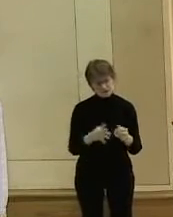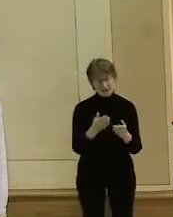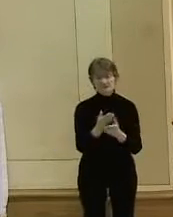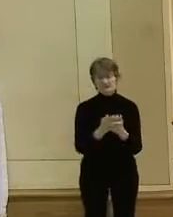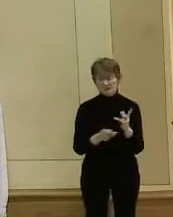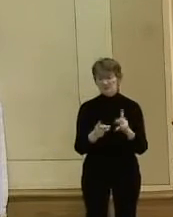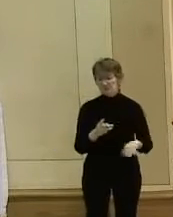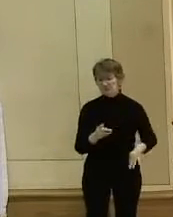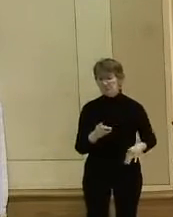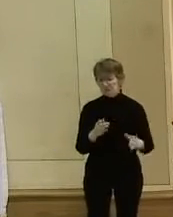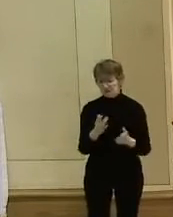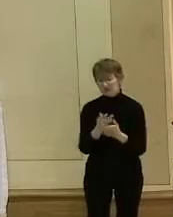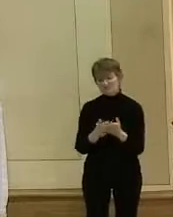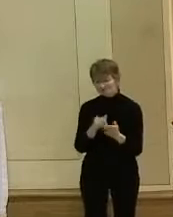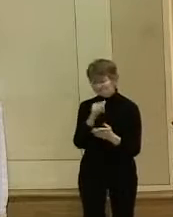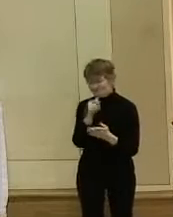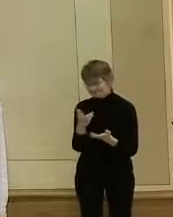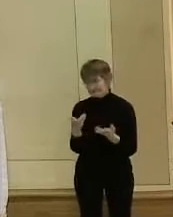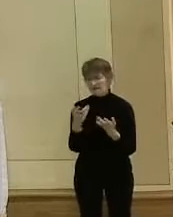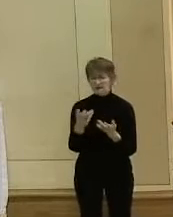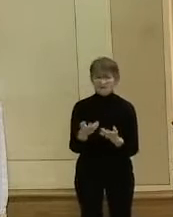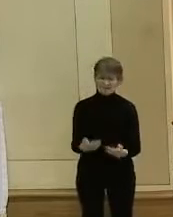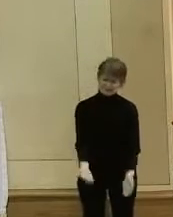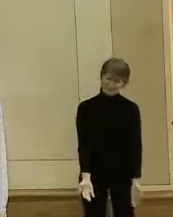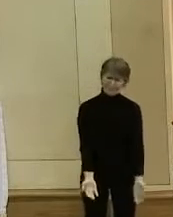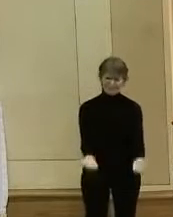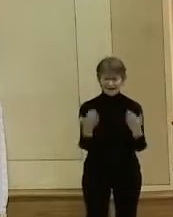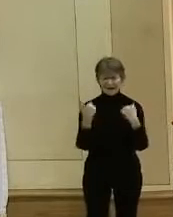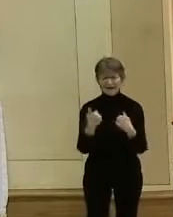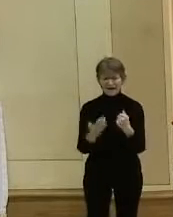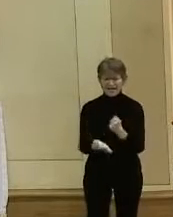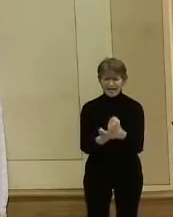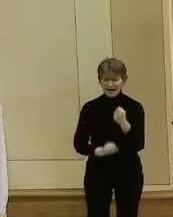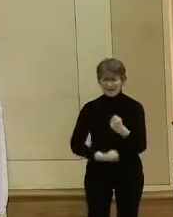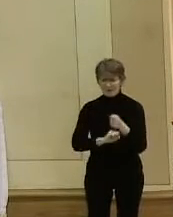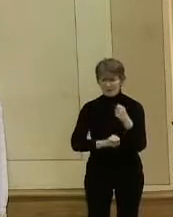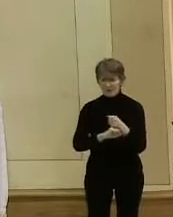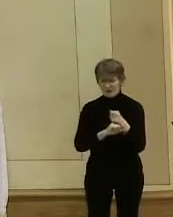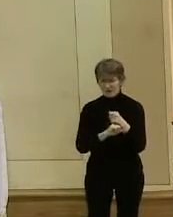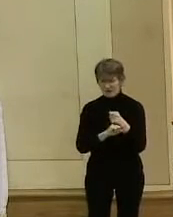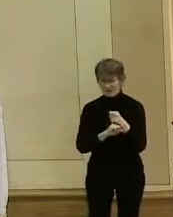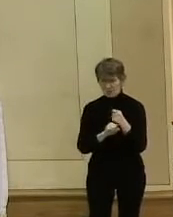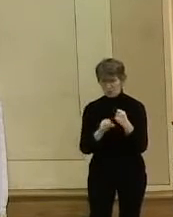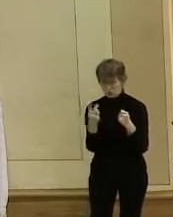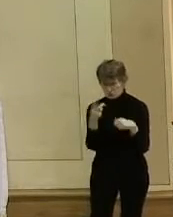at this and help others to say we should really build new, and so we had to make a second capital